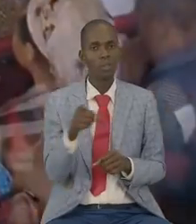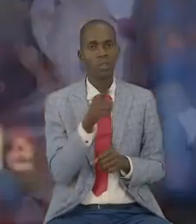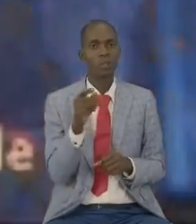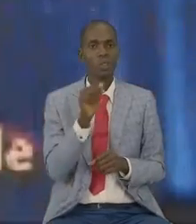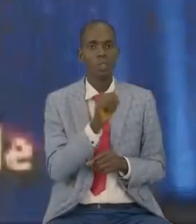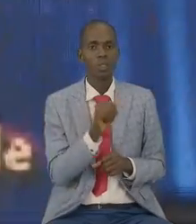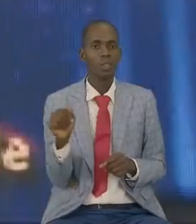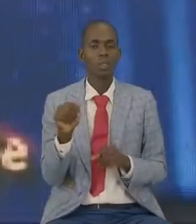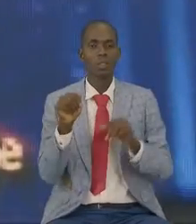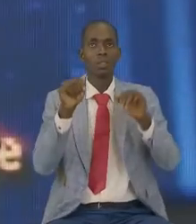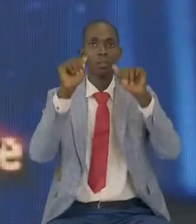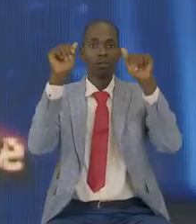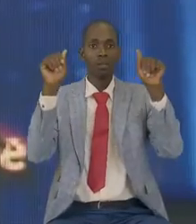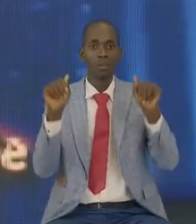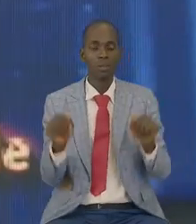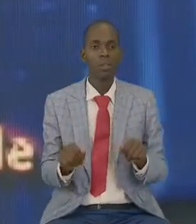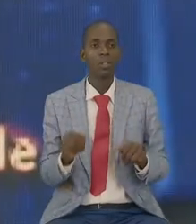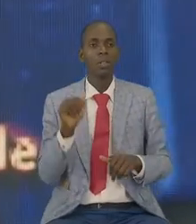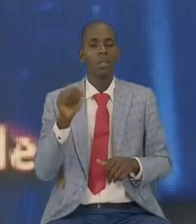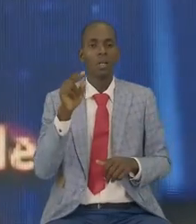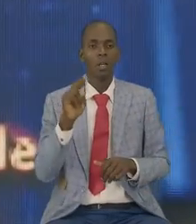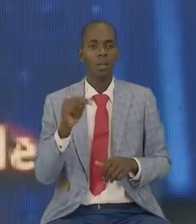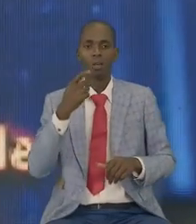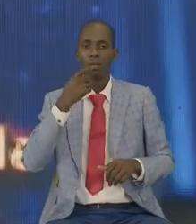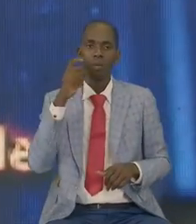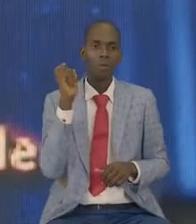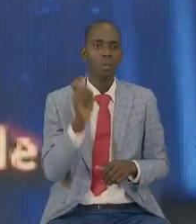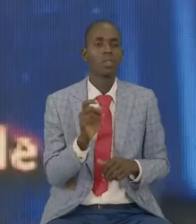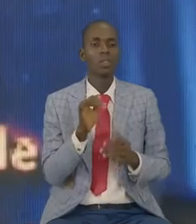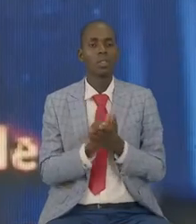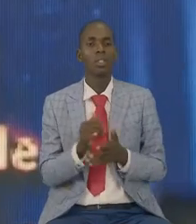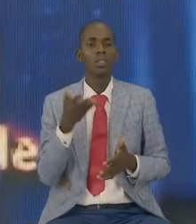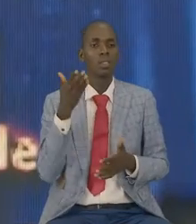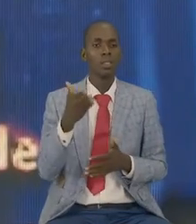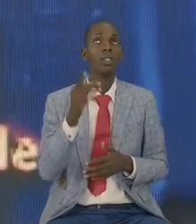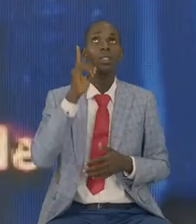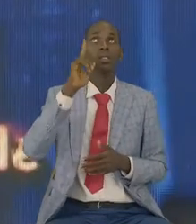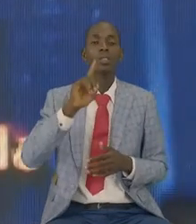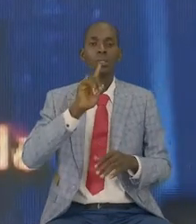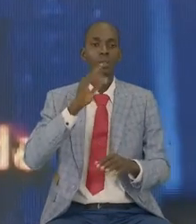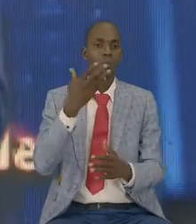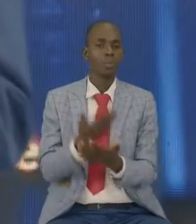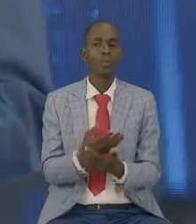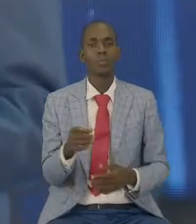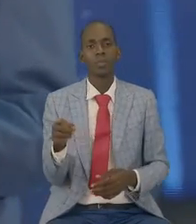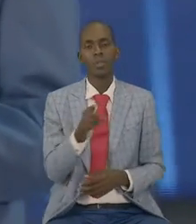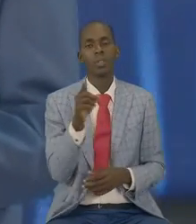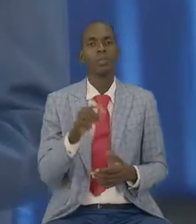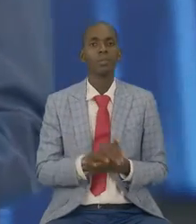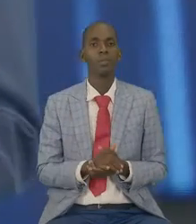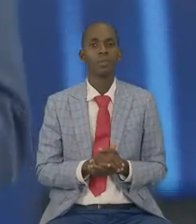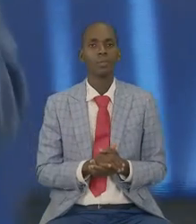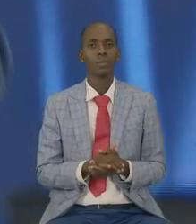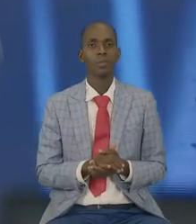statute and an ordinance, and there he proved them. We're looking at